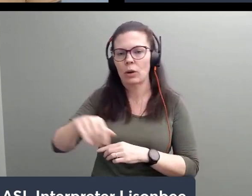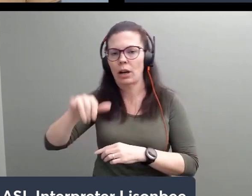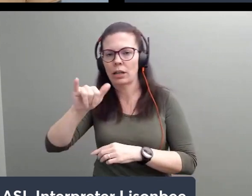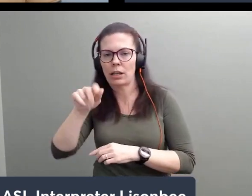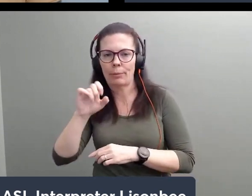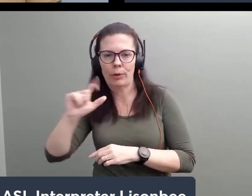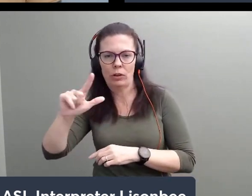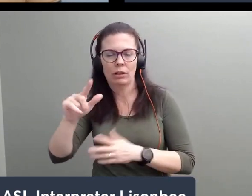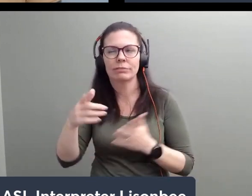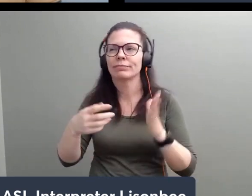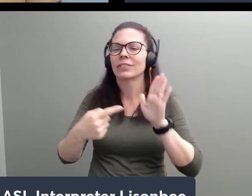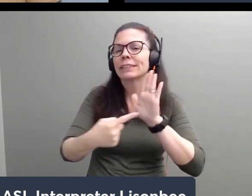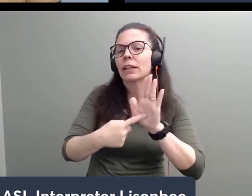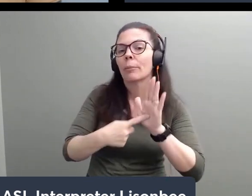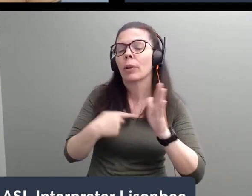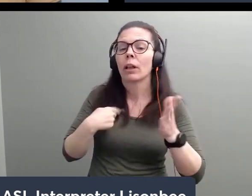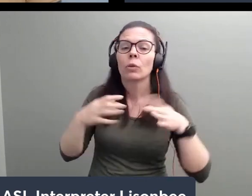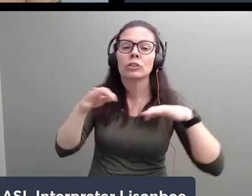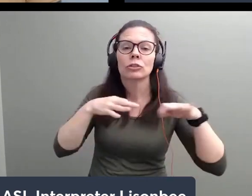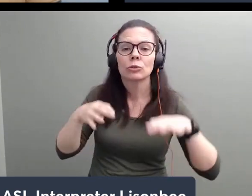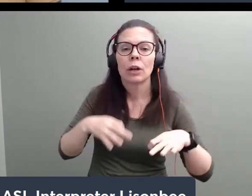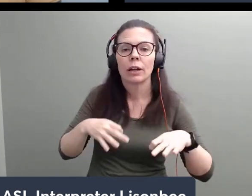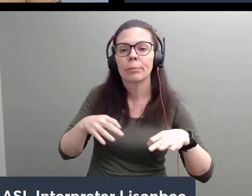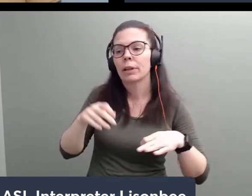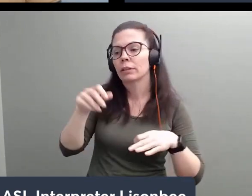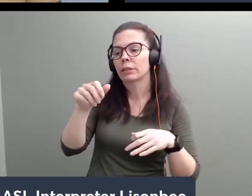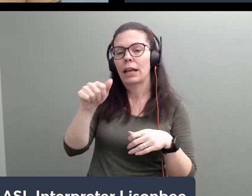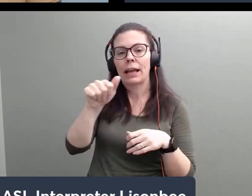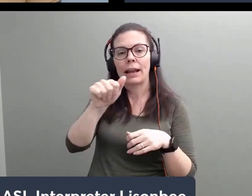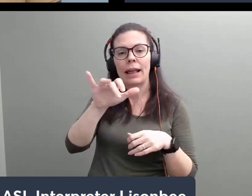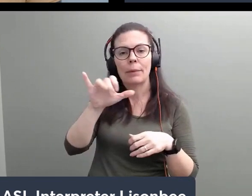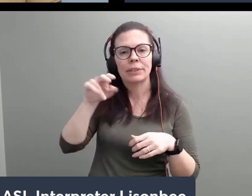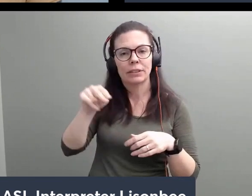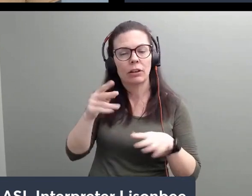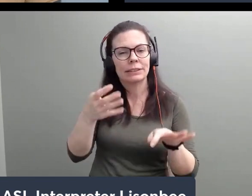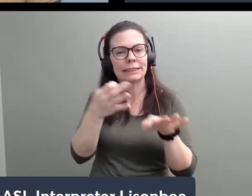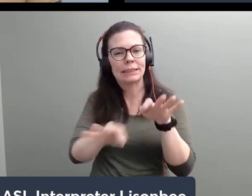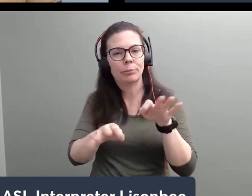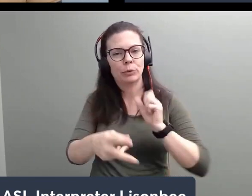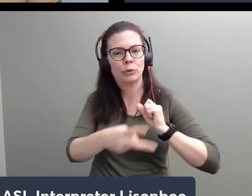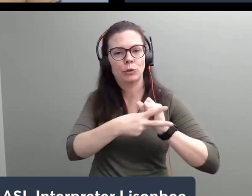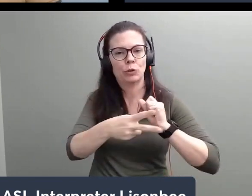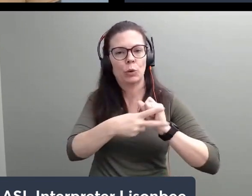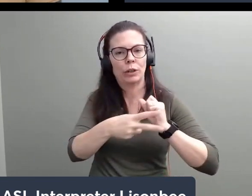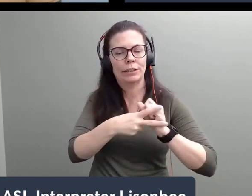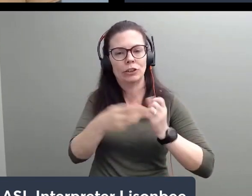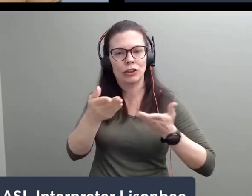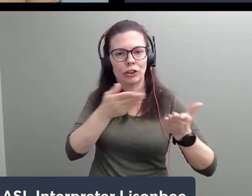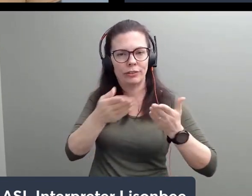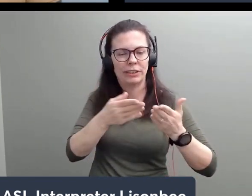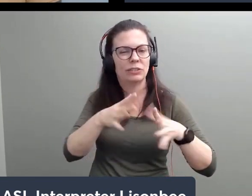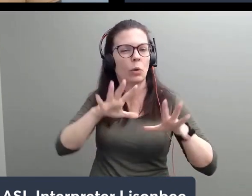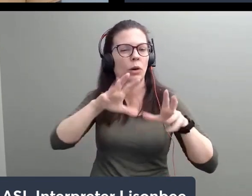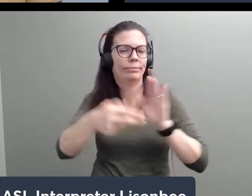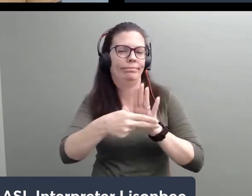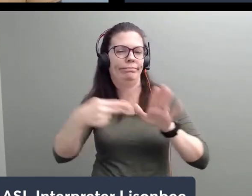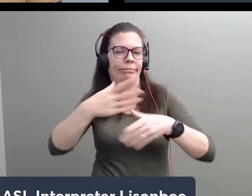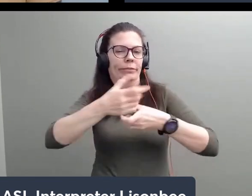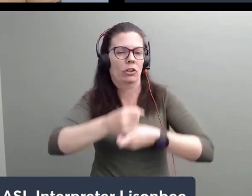say, for example, I want to describe an Amazon simple storage service or Amazon S3 bucket that is